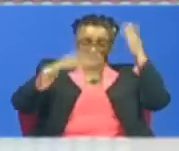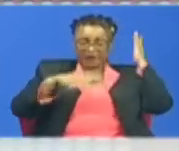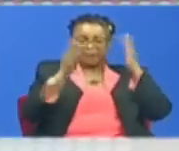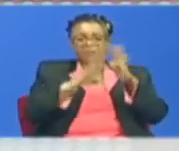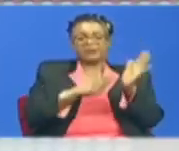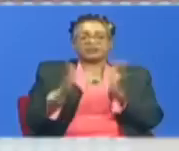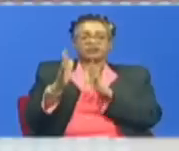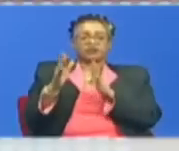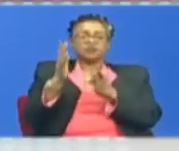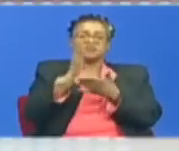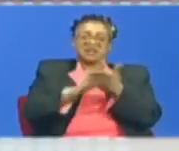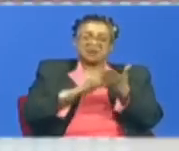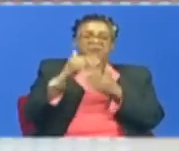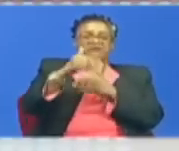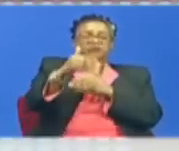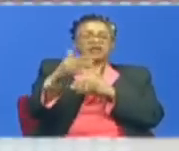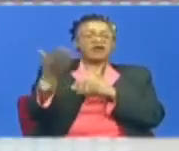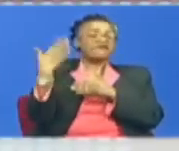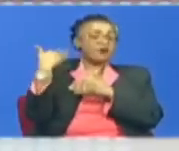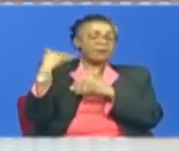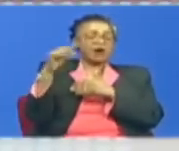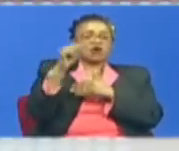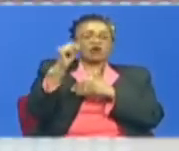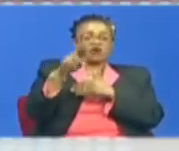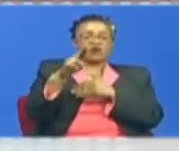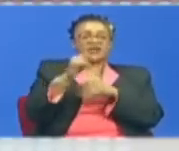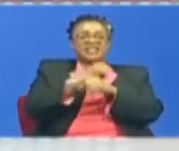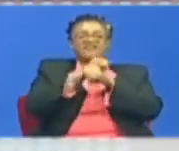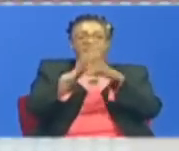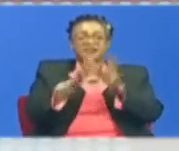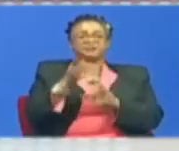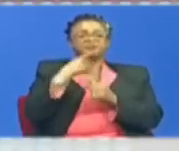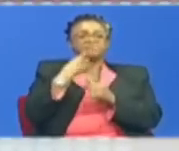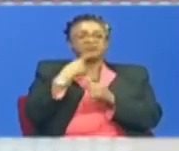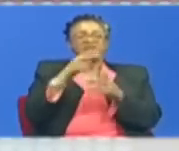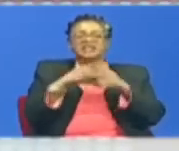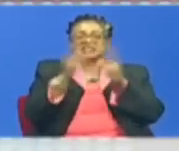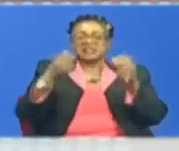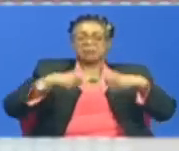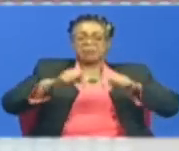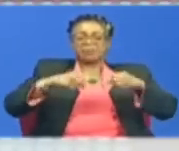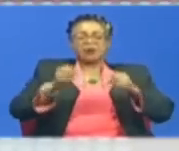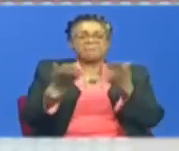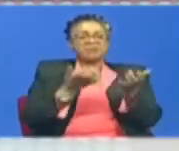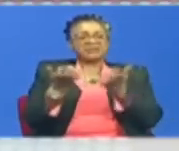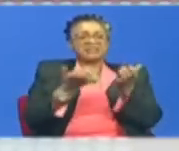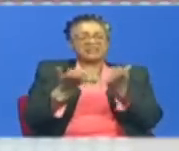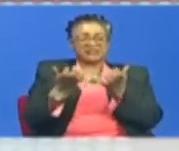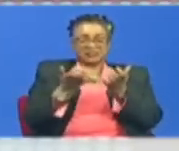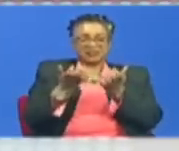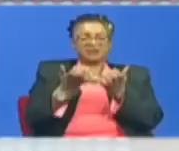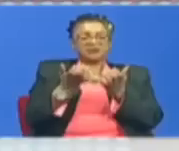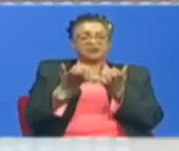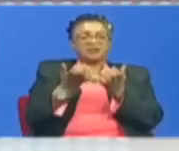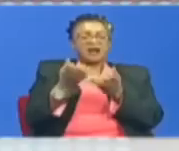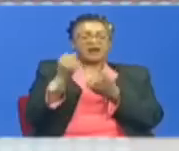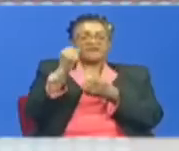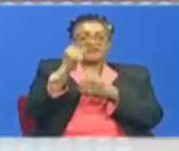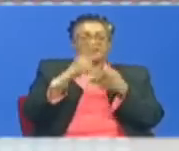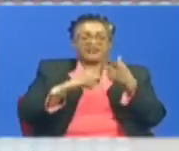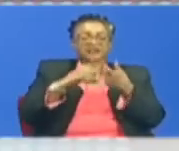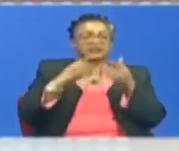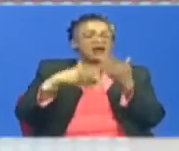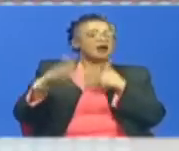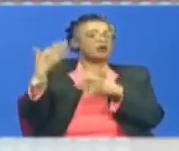uncertain future. The former Gor Mahia defender revealed that he started the motorcycle business commonly known as Boda Boda 5 years ago,